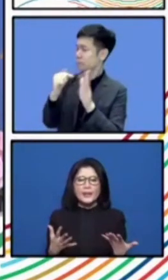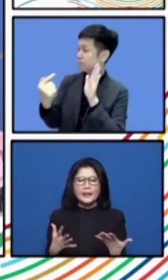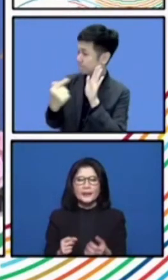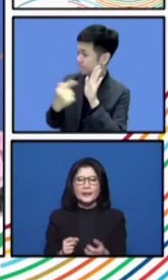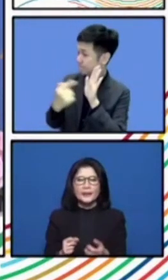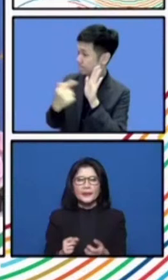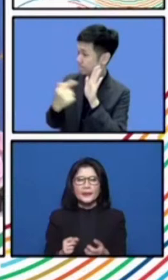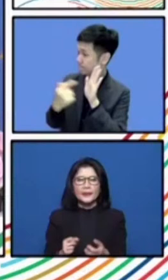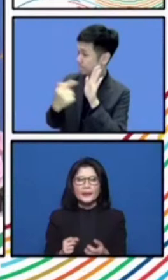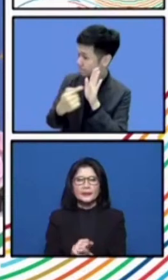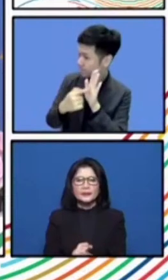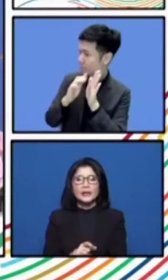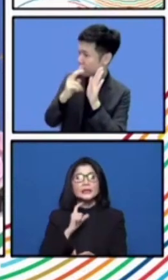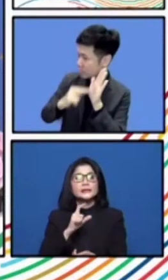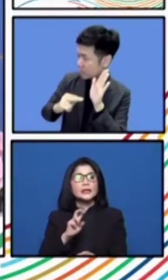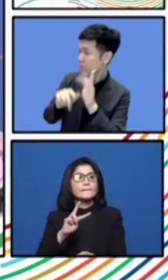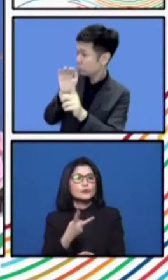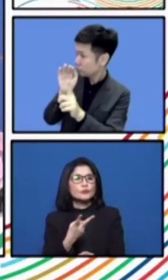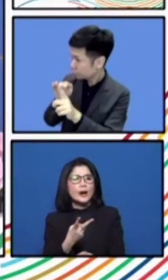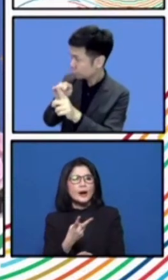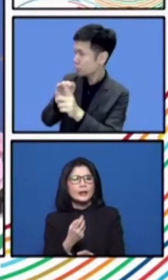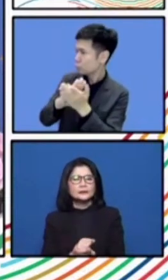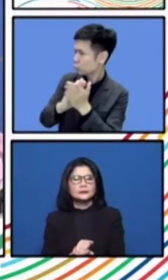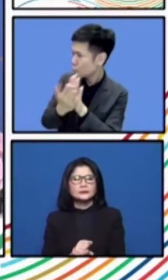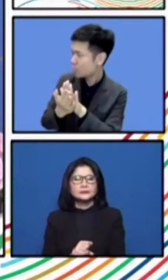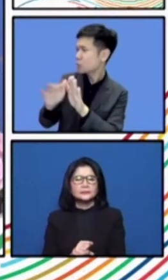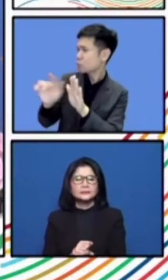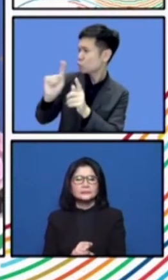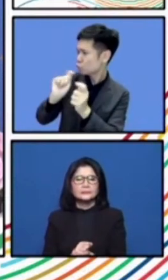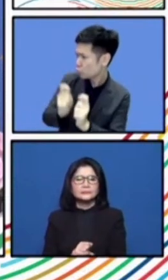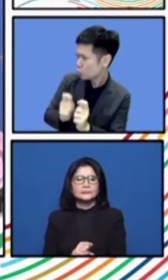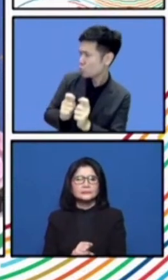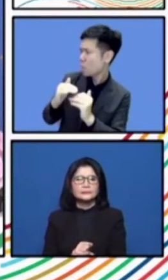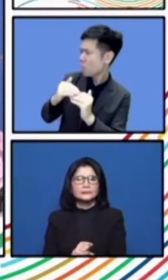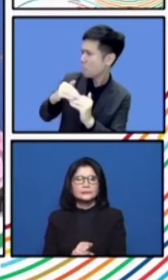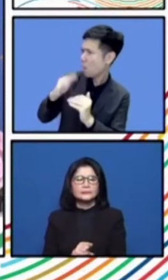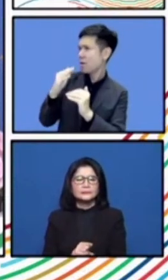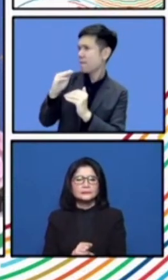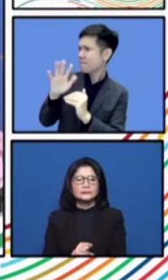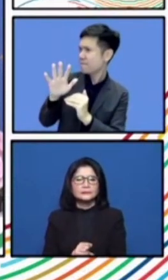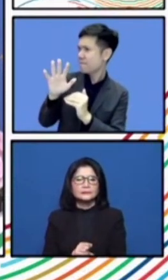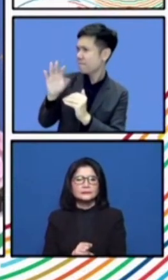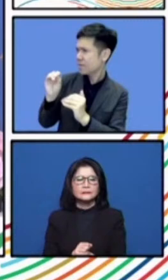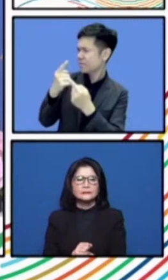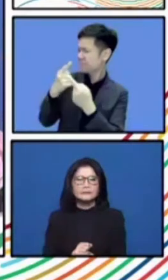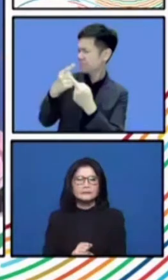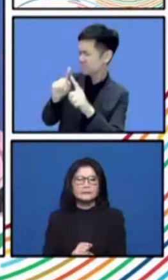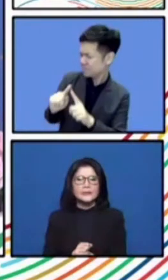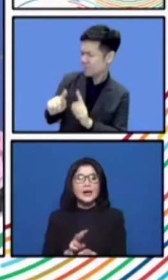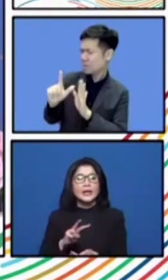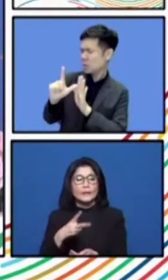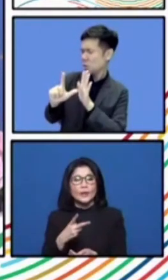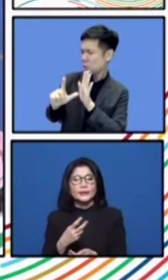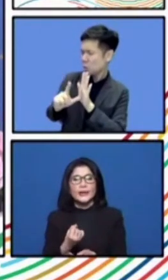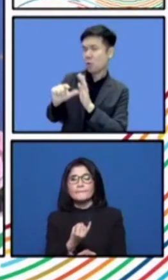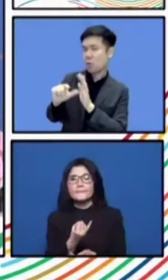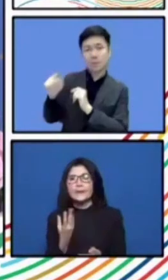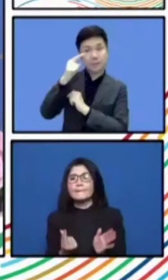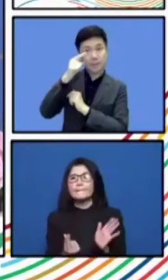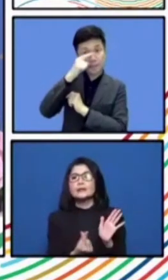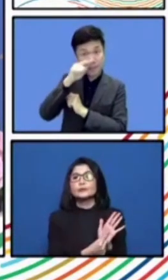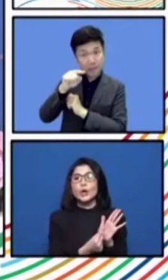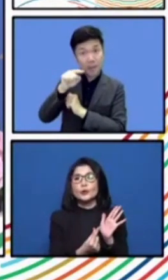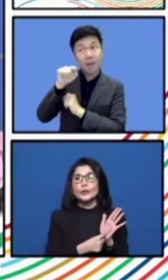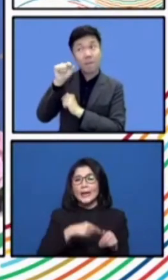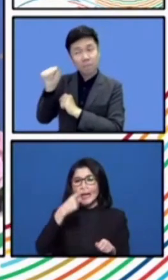revision amendment of more than 50 pieces of legislation in Thailand in favor